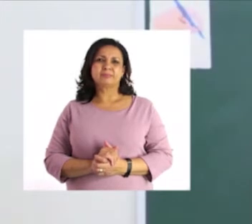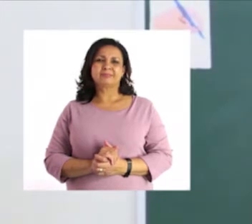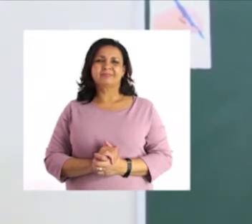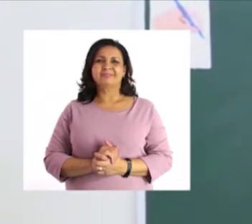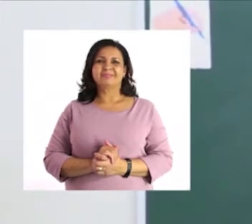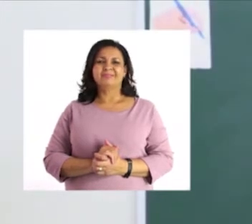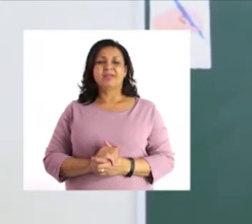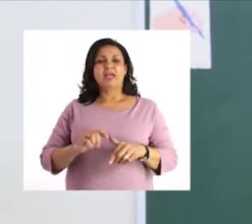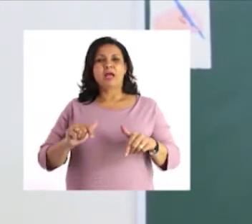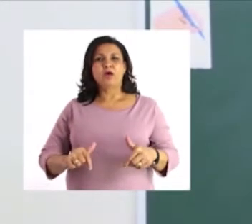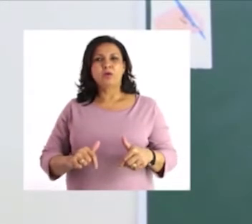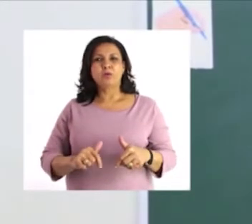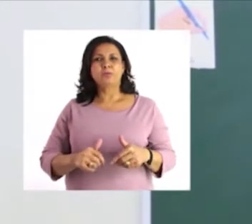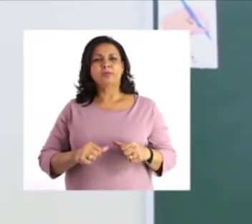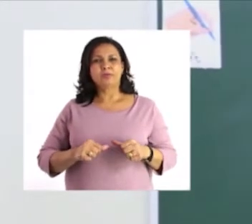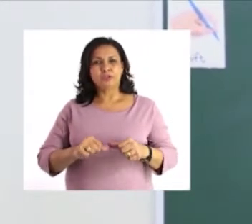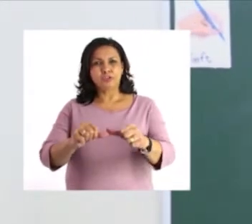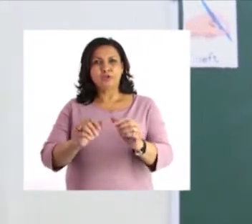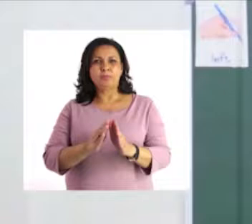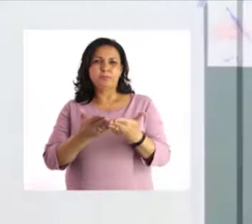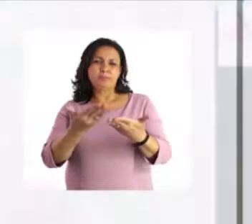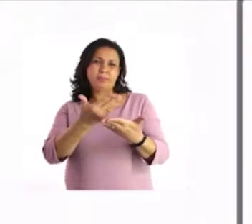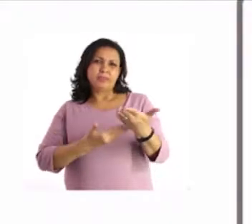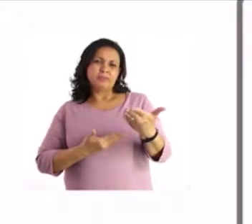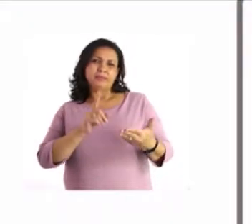You may now turn to page 18.